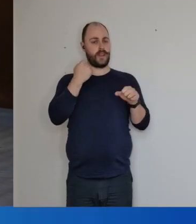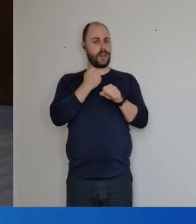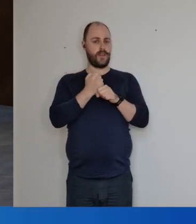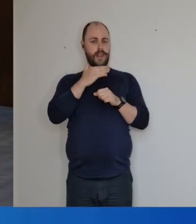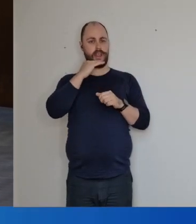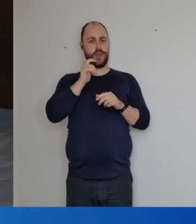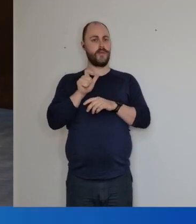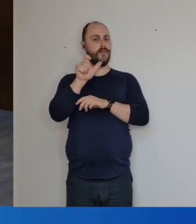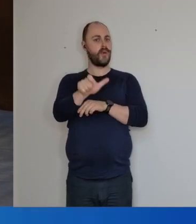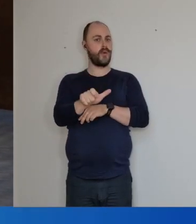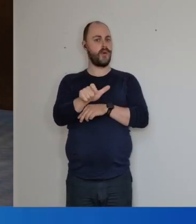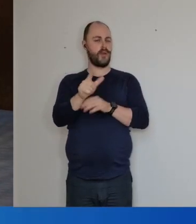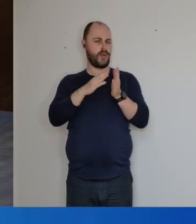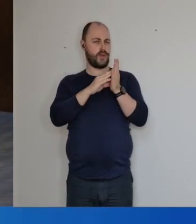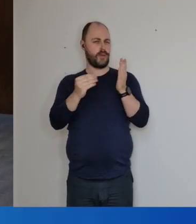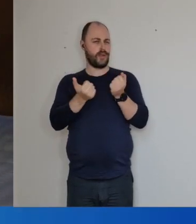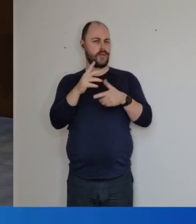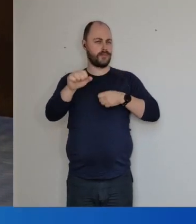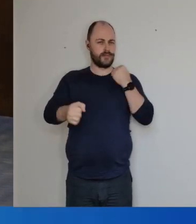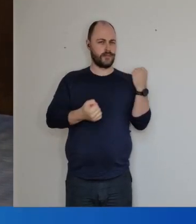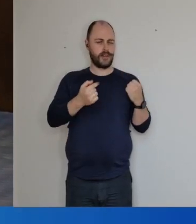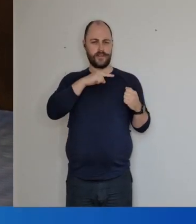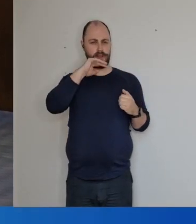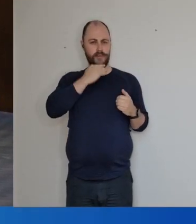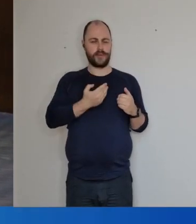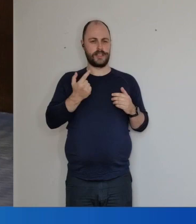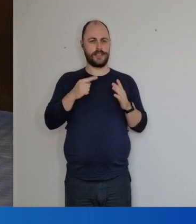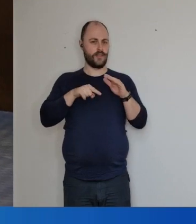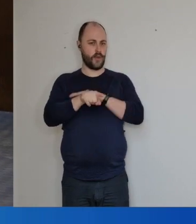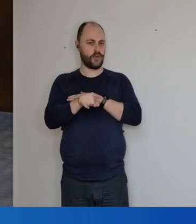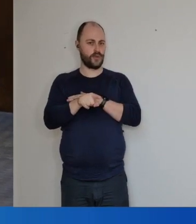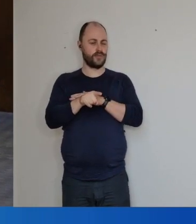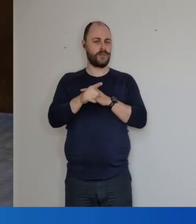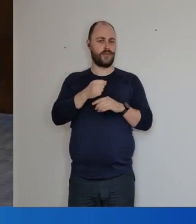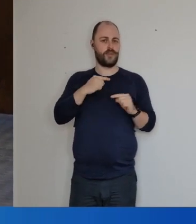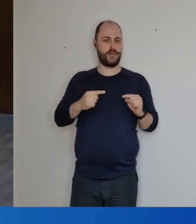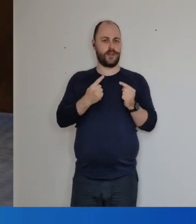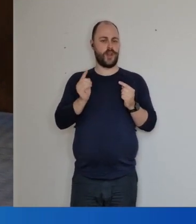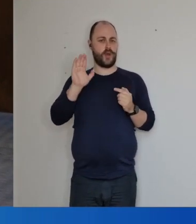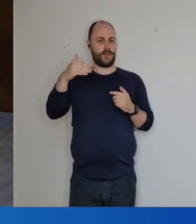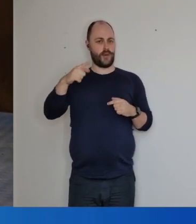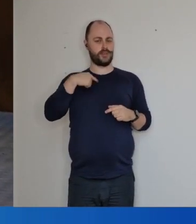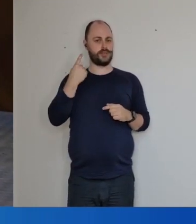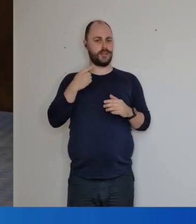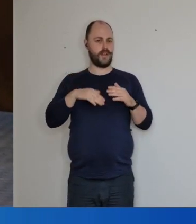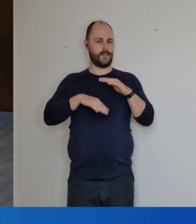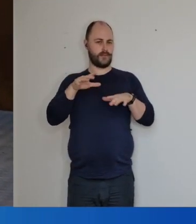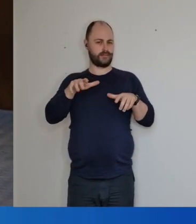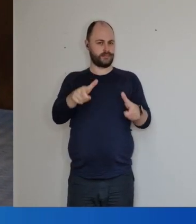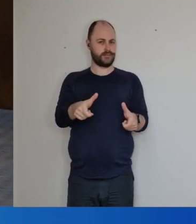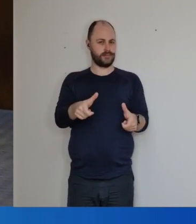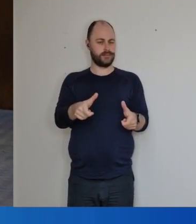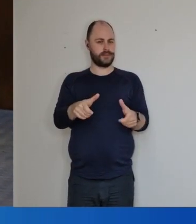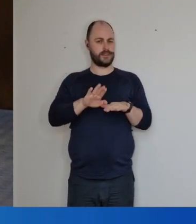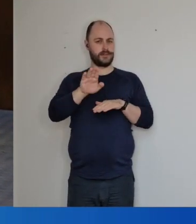So now we're gonna do what's called bridges, which is gonna mimic some of the movements we used in the escapes when our opponent was on top of us in the